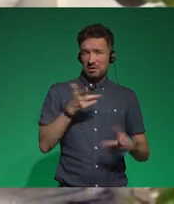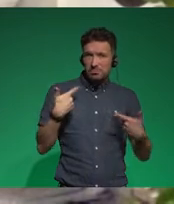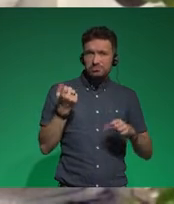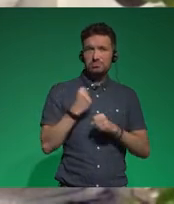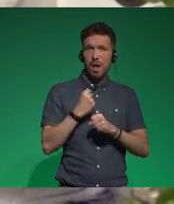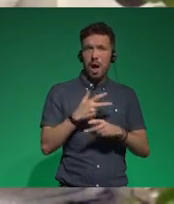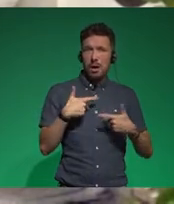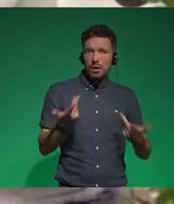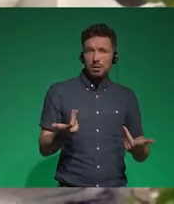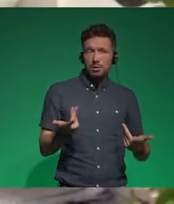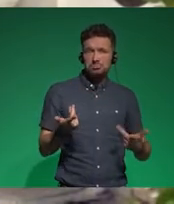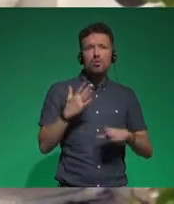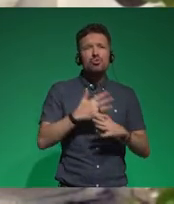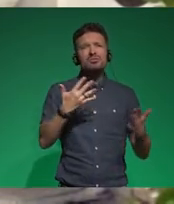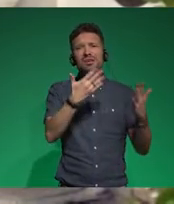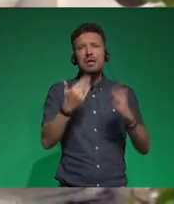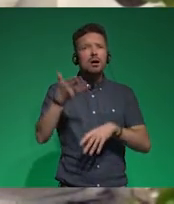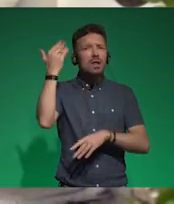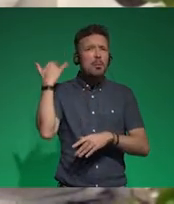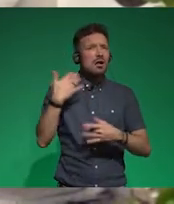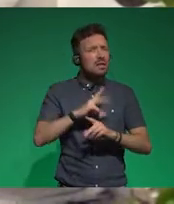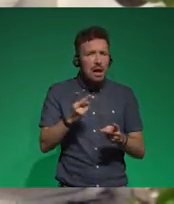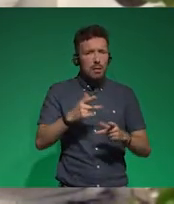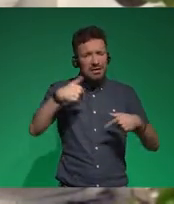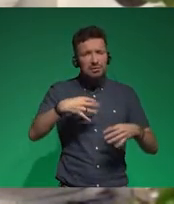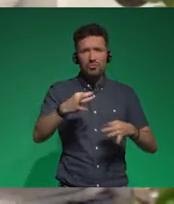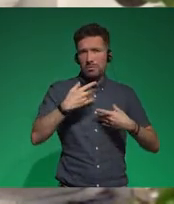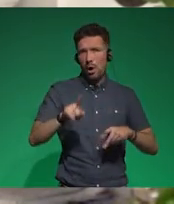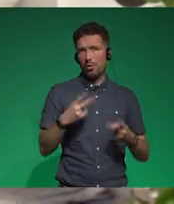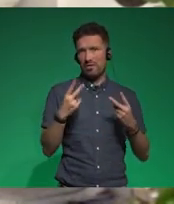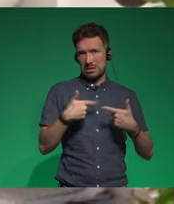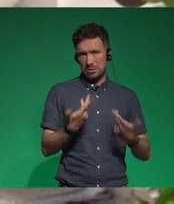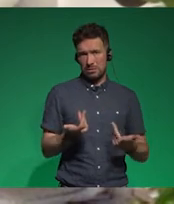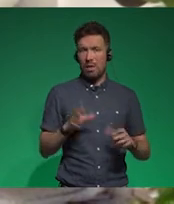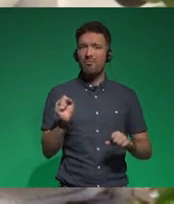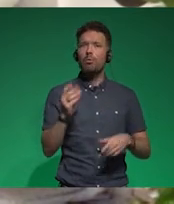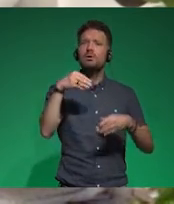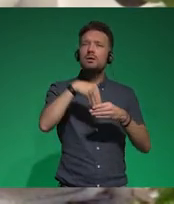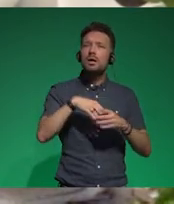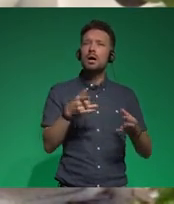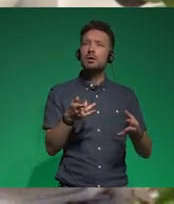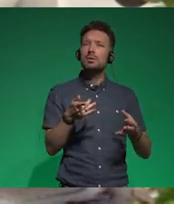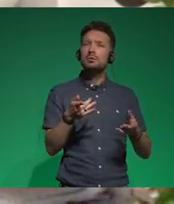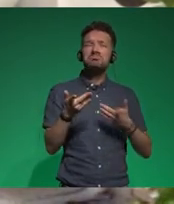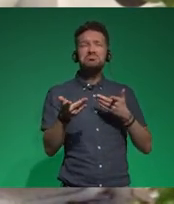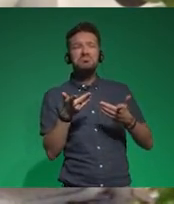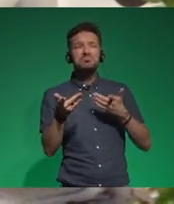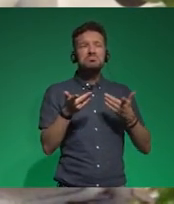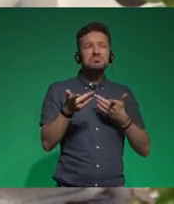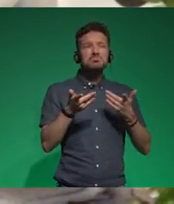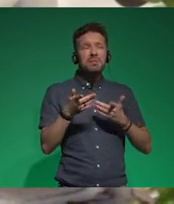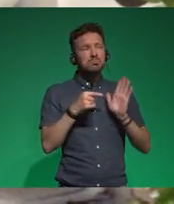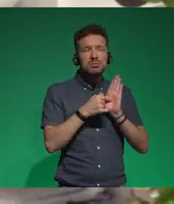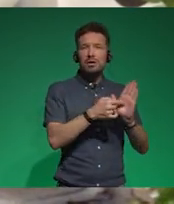started my own interest into the area of